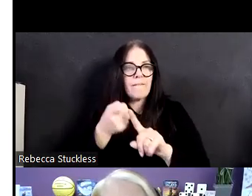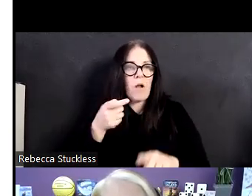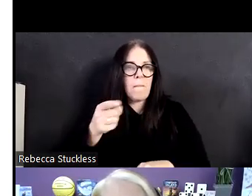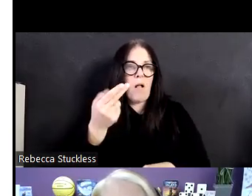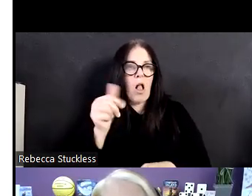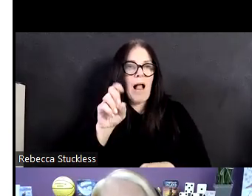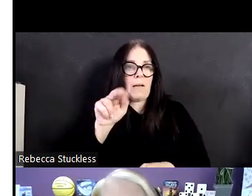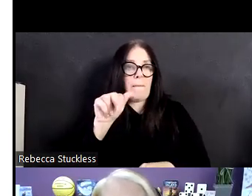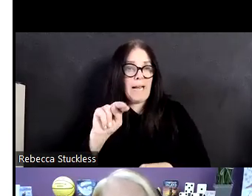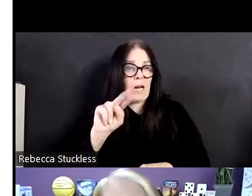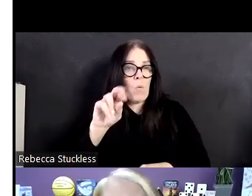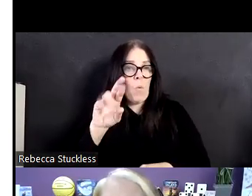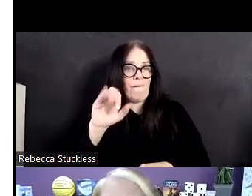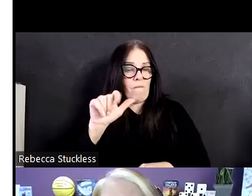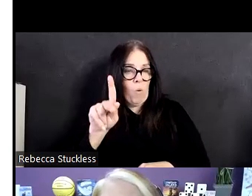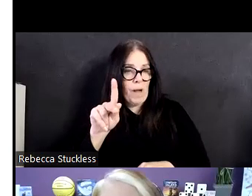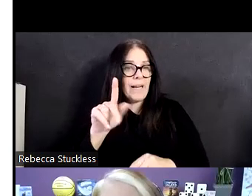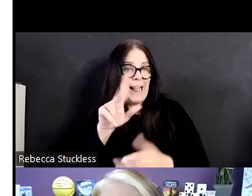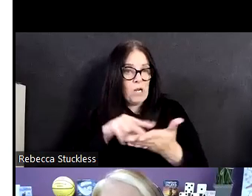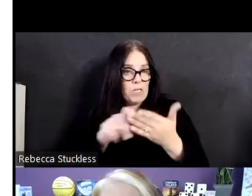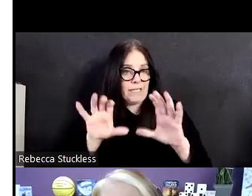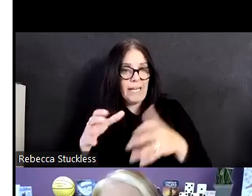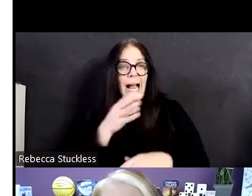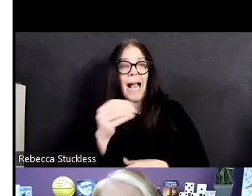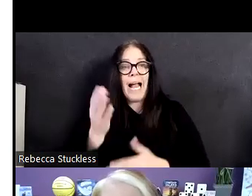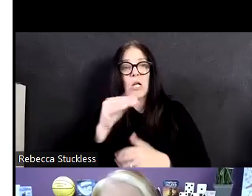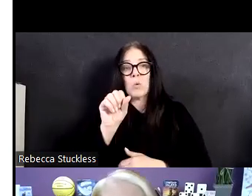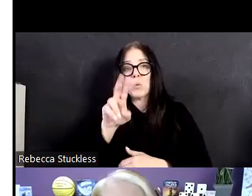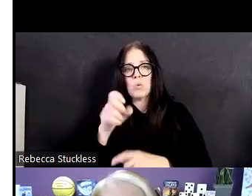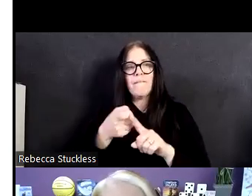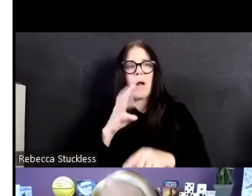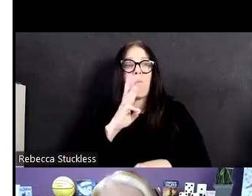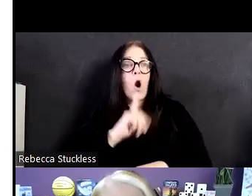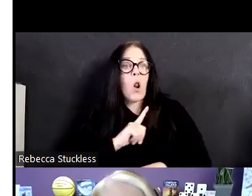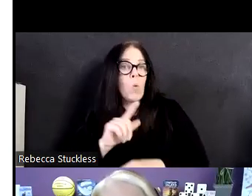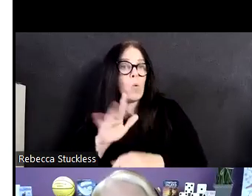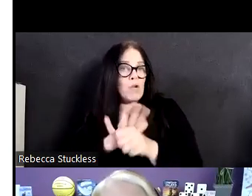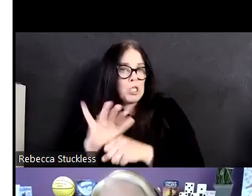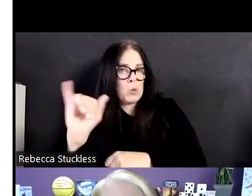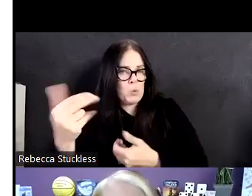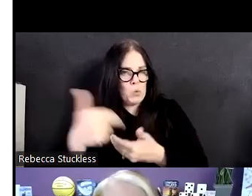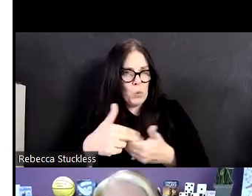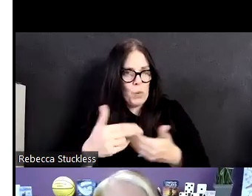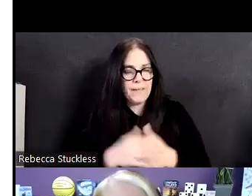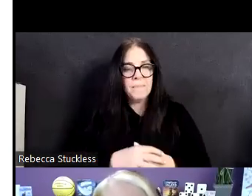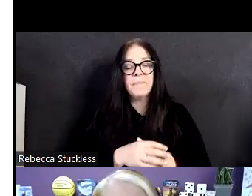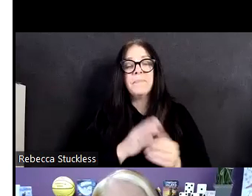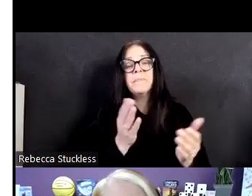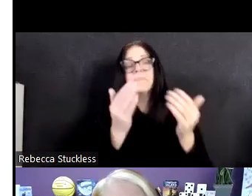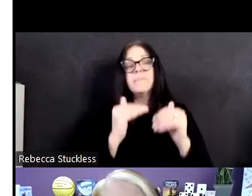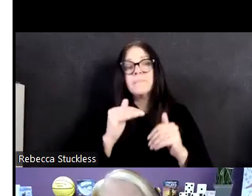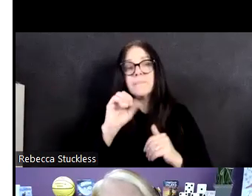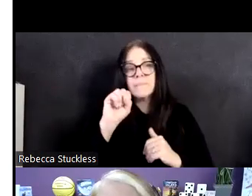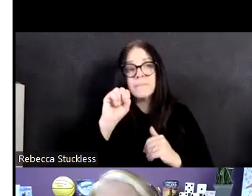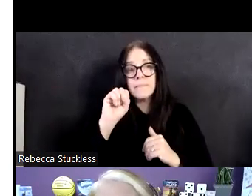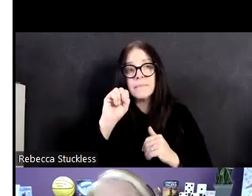and Sue from the Literacy Group of Waterloo Region joining us. Then we'll welcome both Sarah and Jamie from